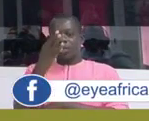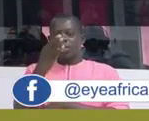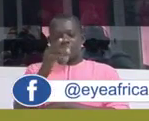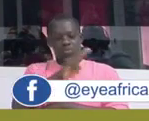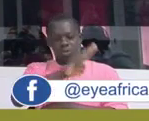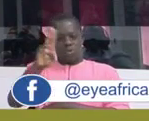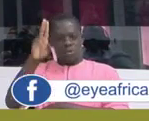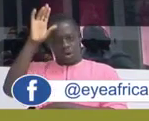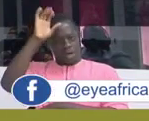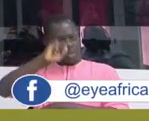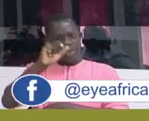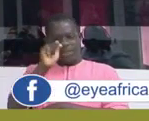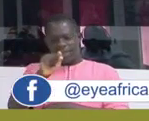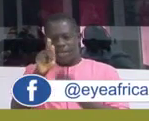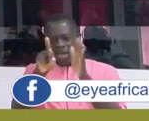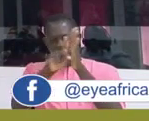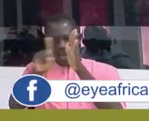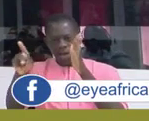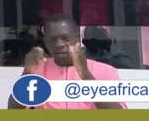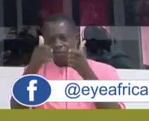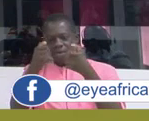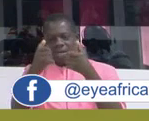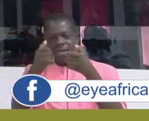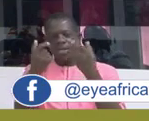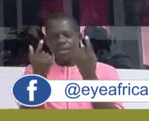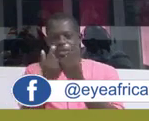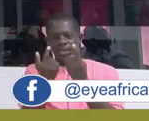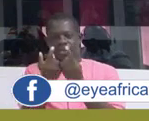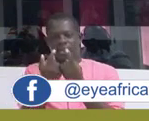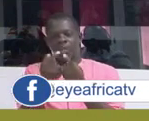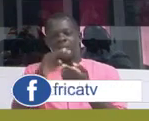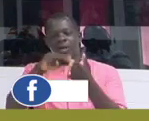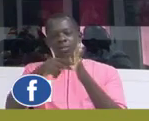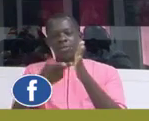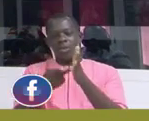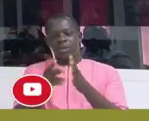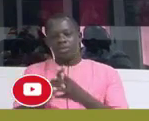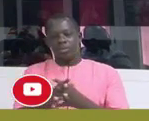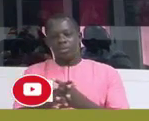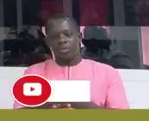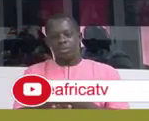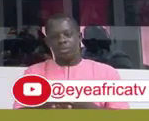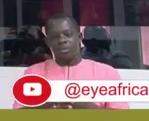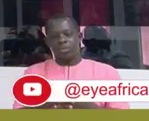antill one jumped off and said to me I do not understand that